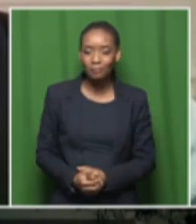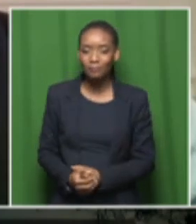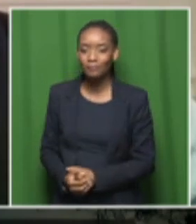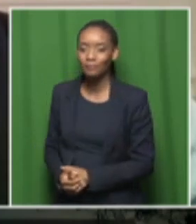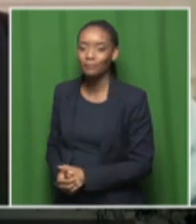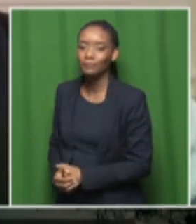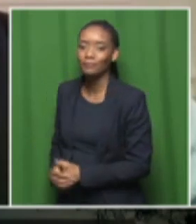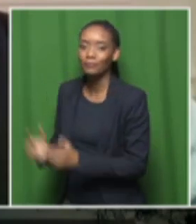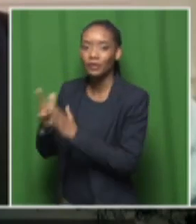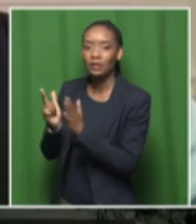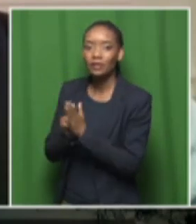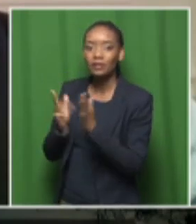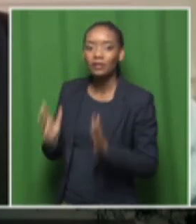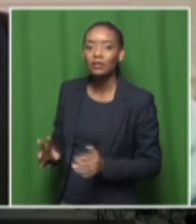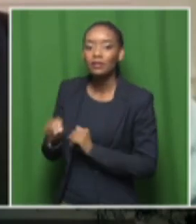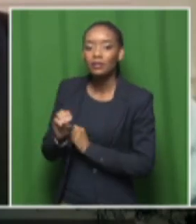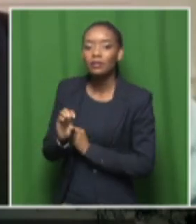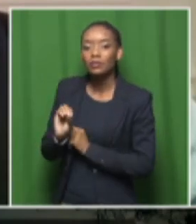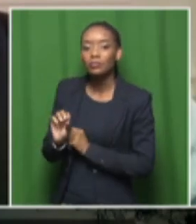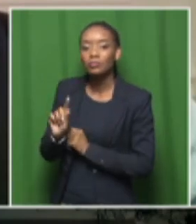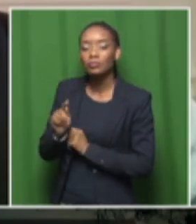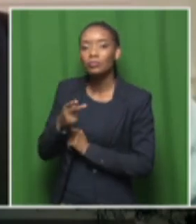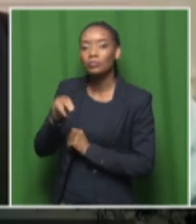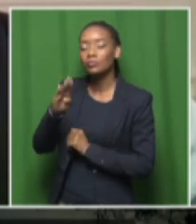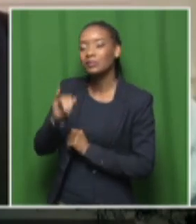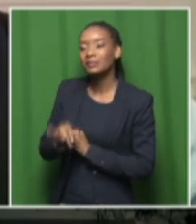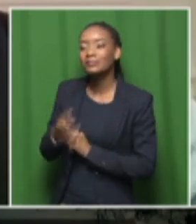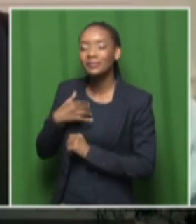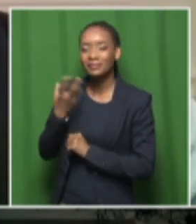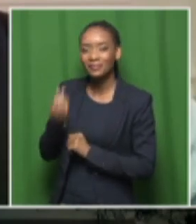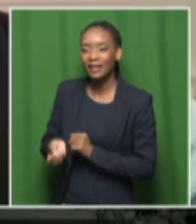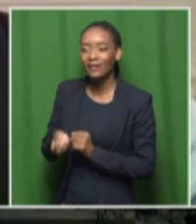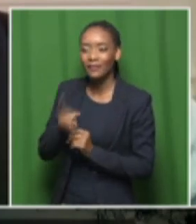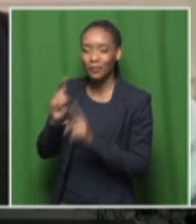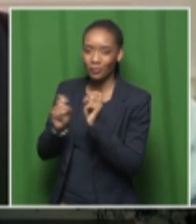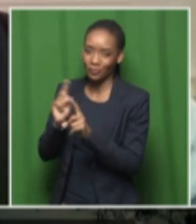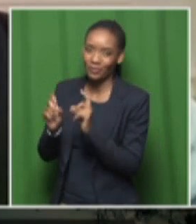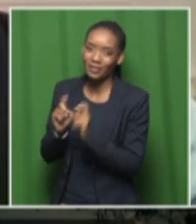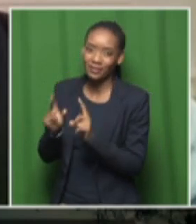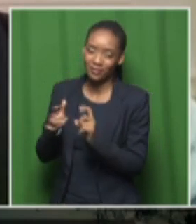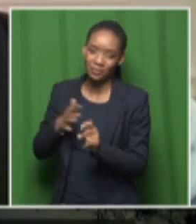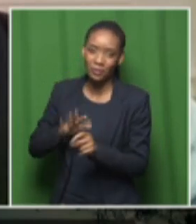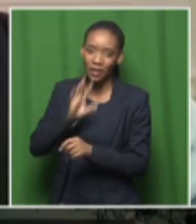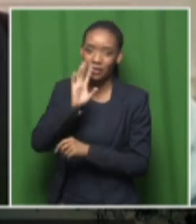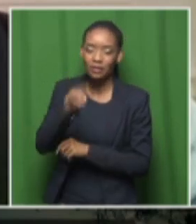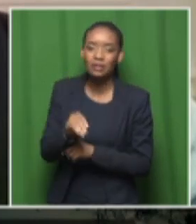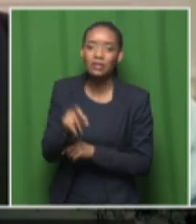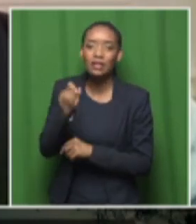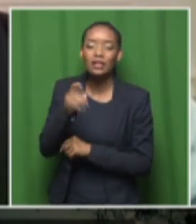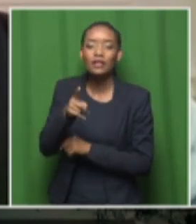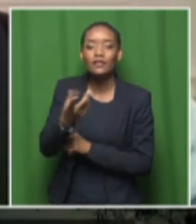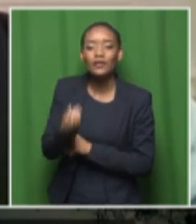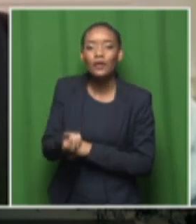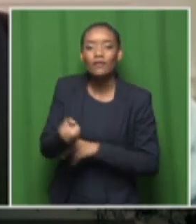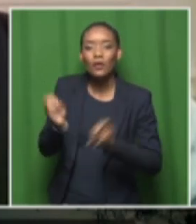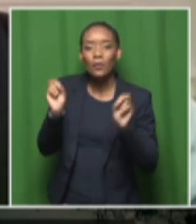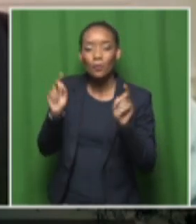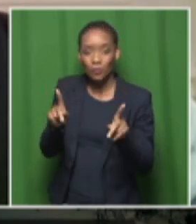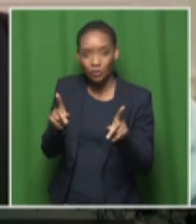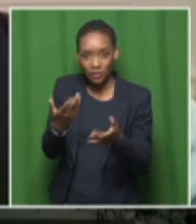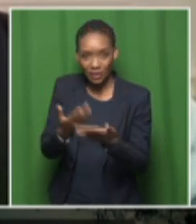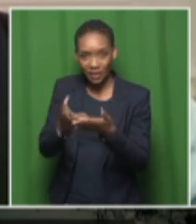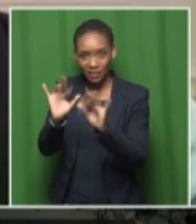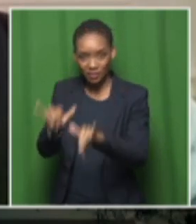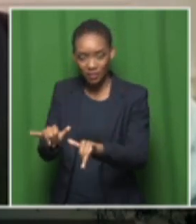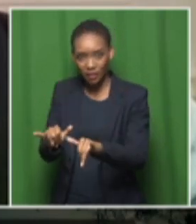Advocate Mothibi, I still have a few questions that I'd like to put to you. So if you have the opportunity to stay with us for